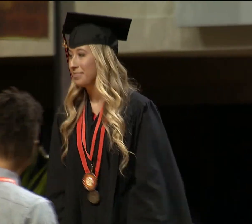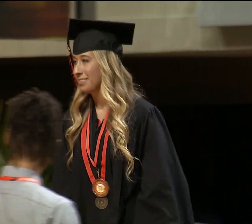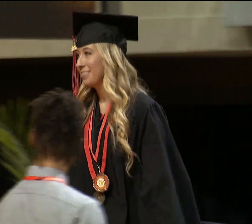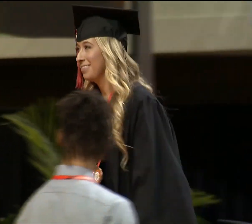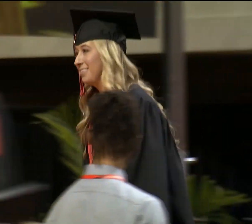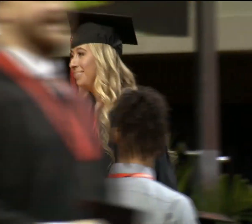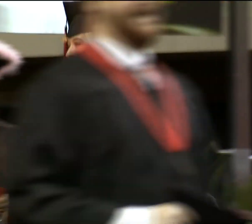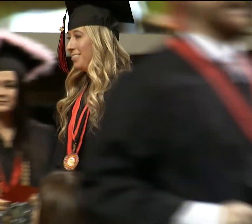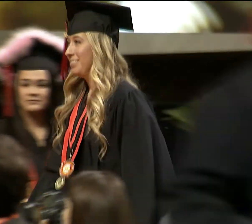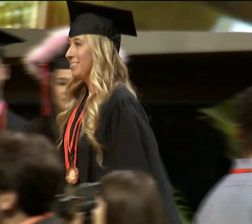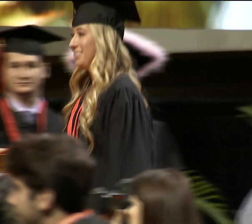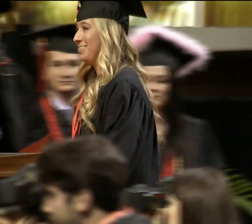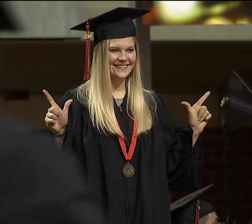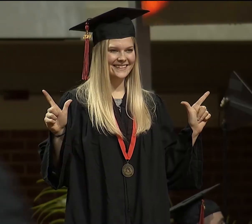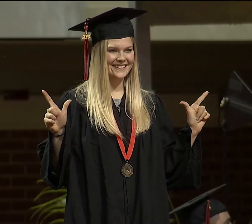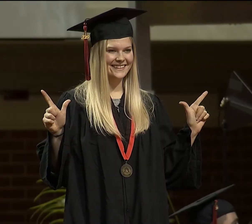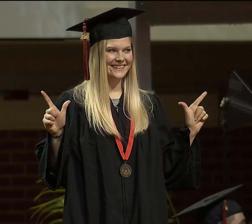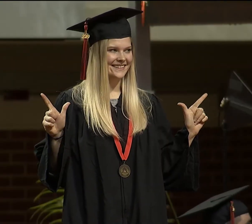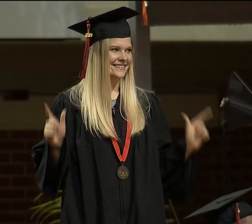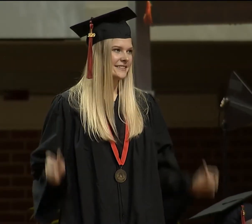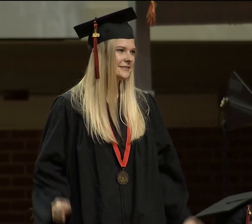Brianna Catherine Toland.